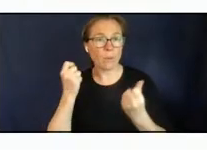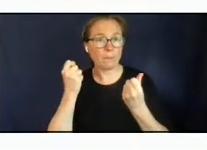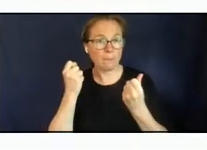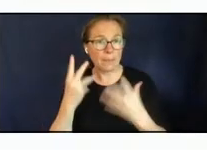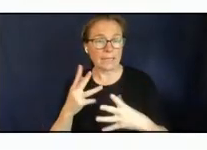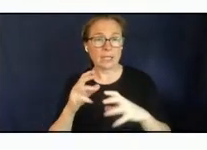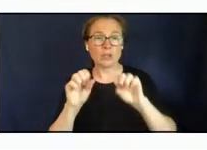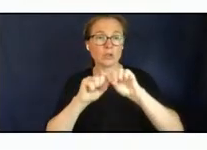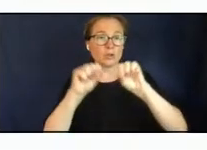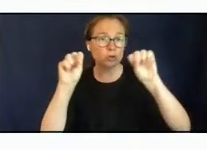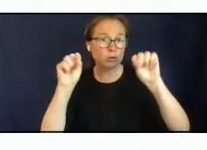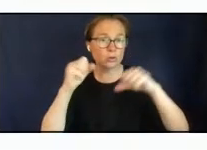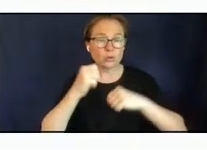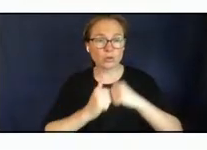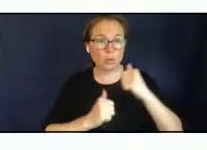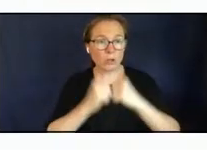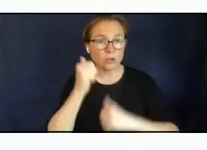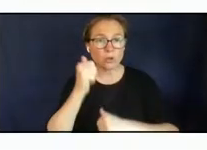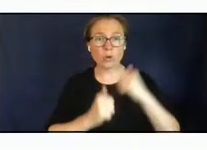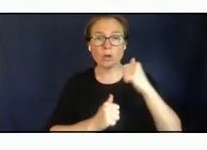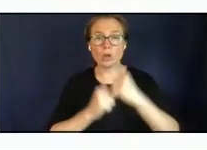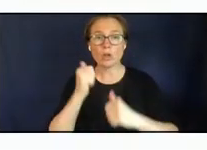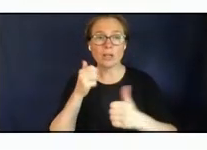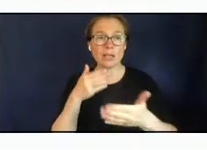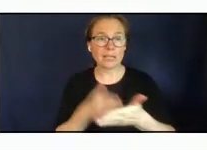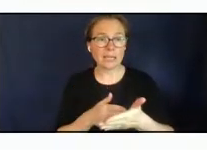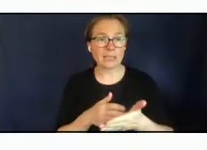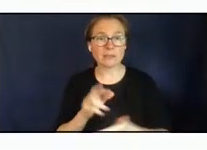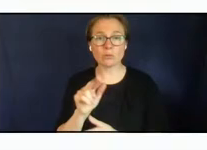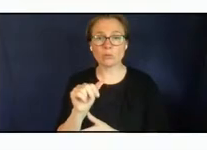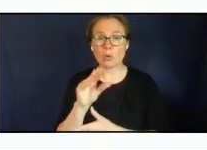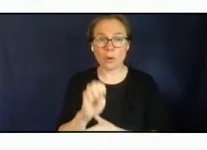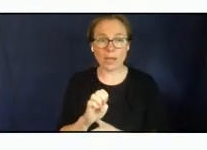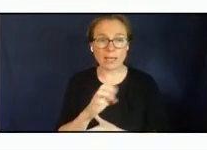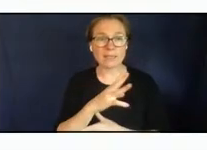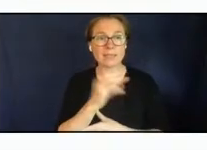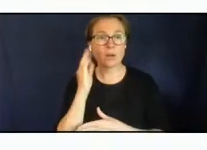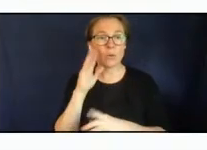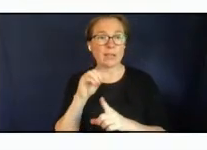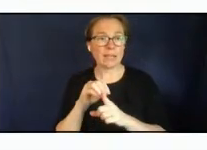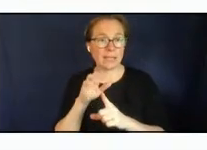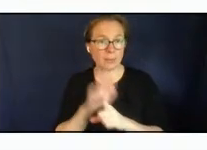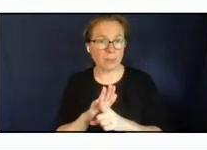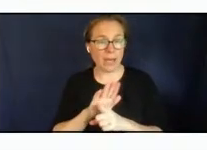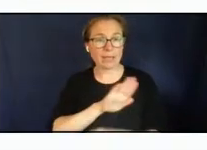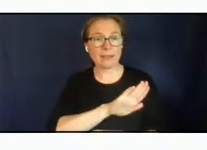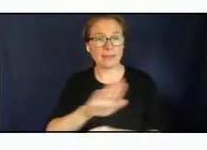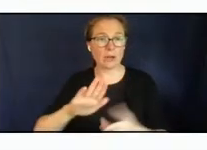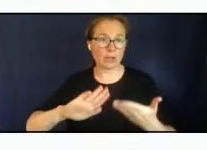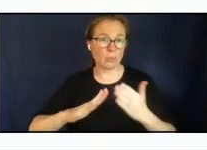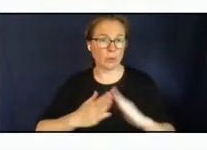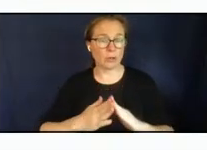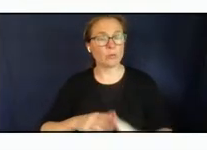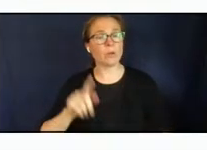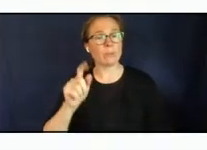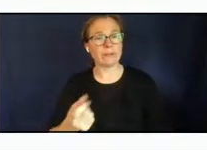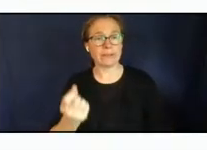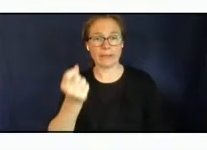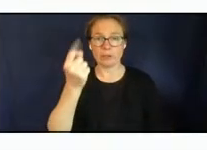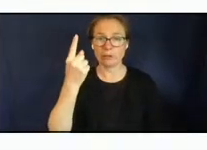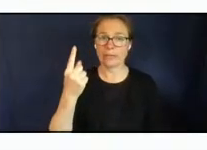transactional exploitation creates profound mistrust of health entities in general, and this must be understood as we continue to step into this